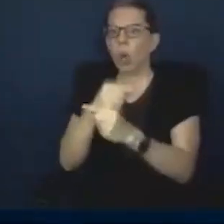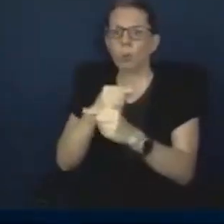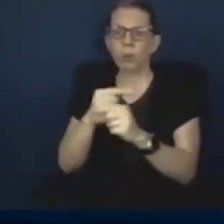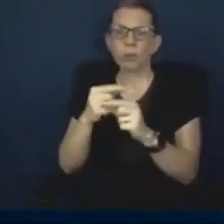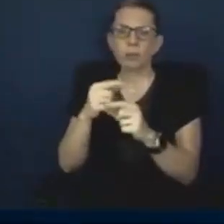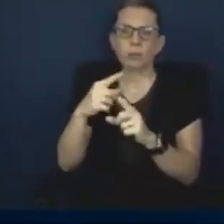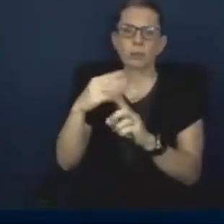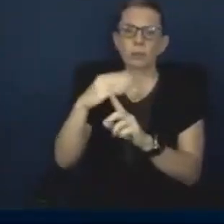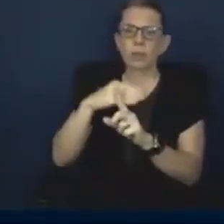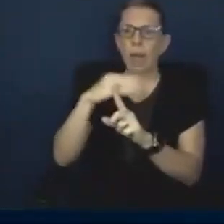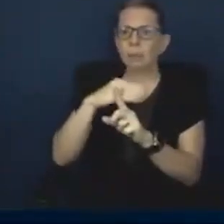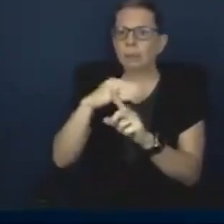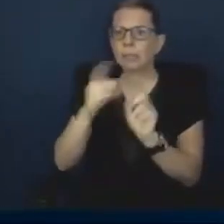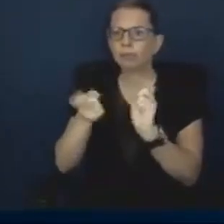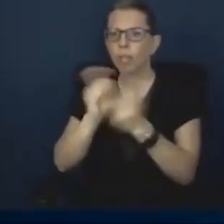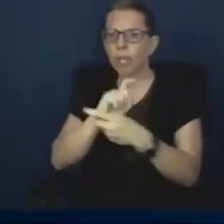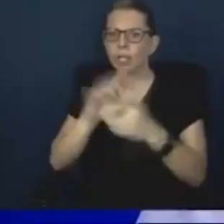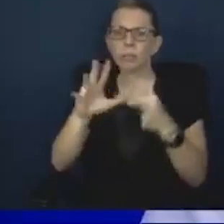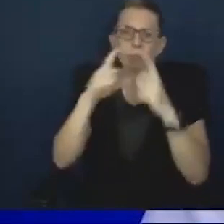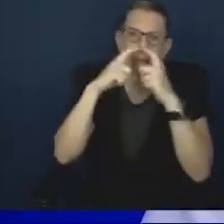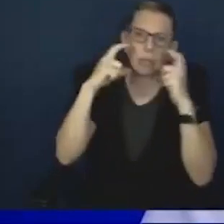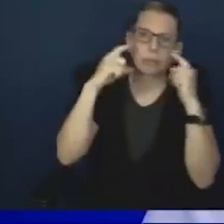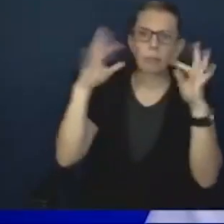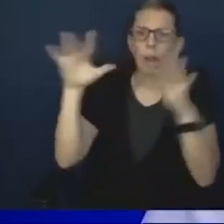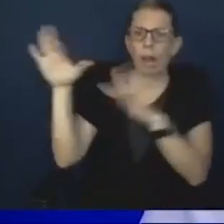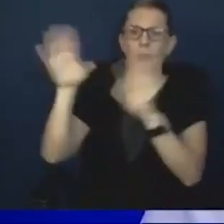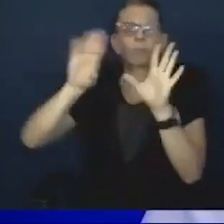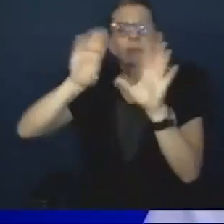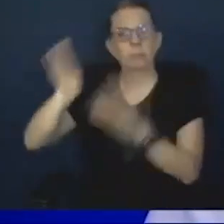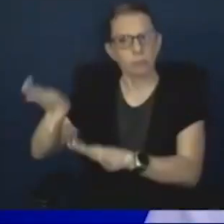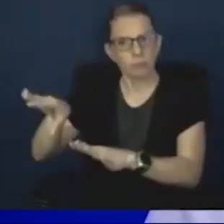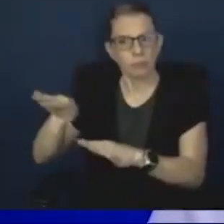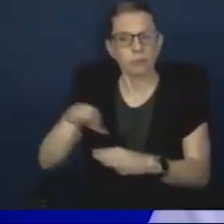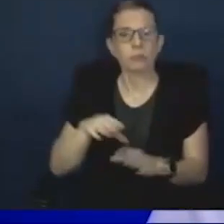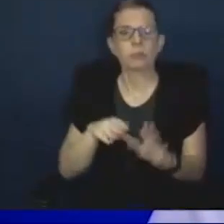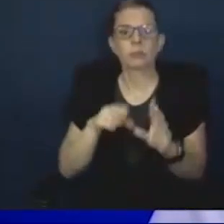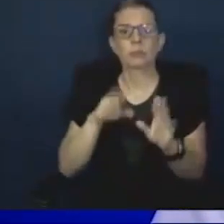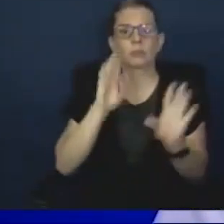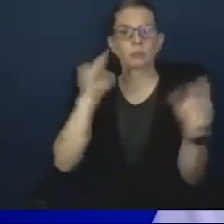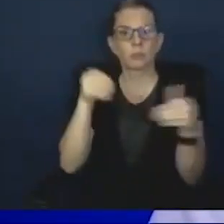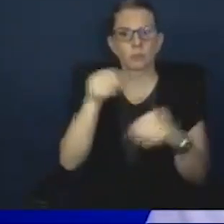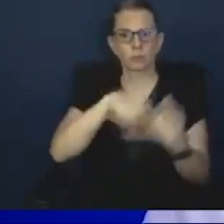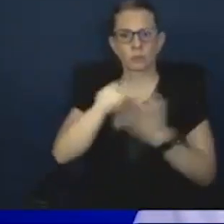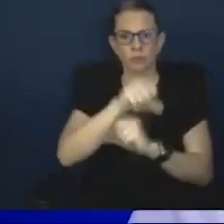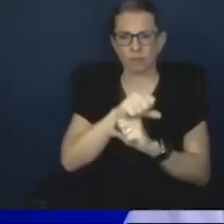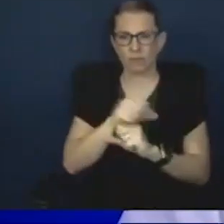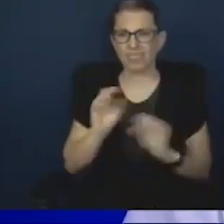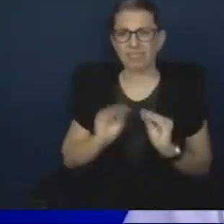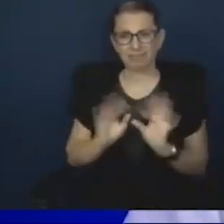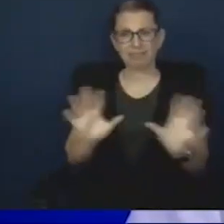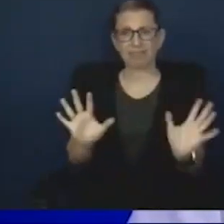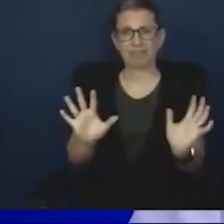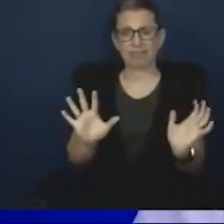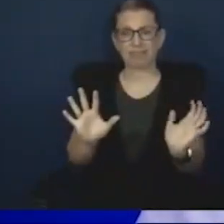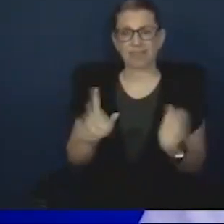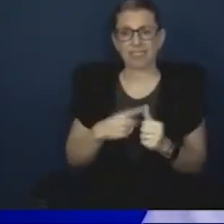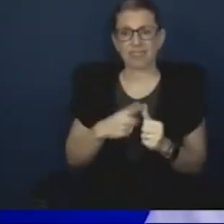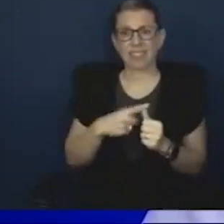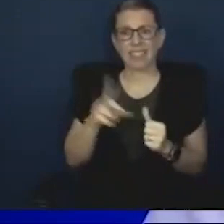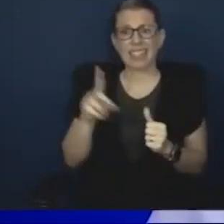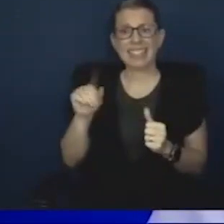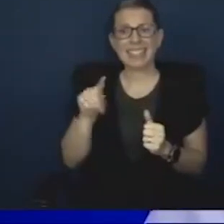And I think that's in addition to all of the publicly available, transparent original forms of the data, whether it's the